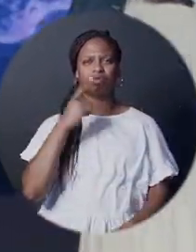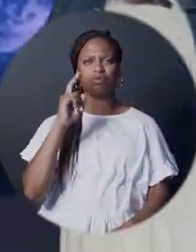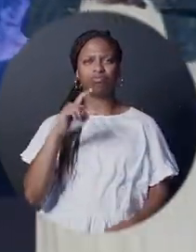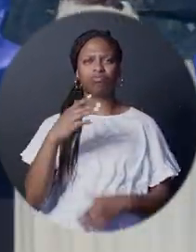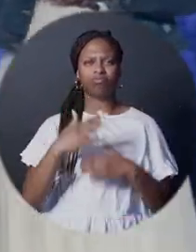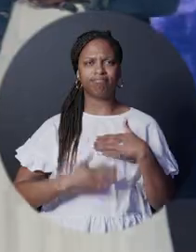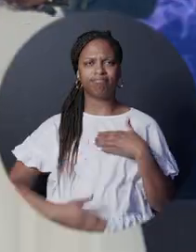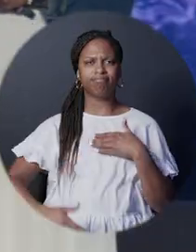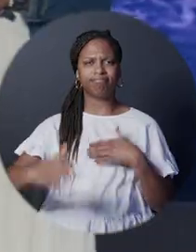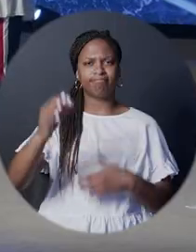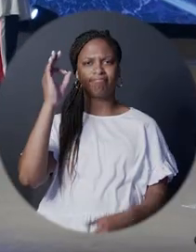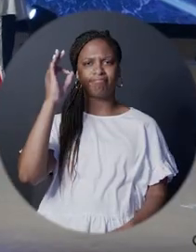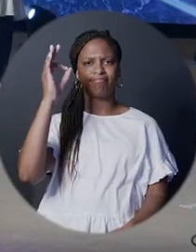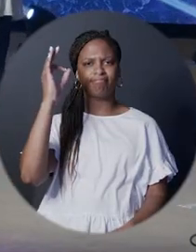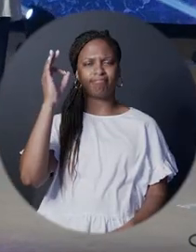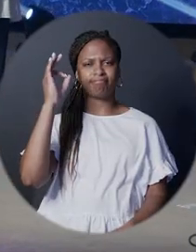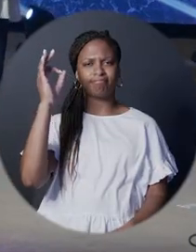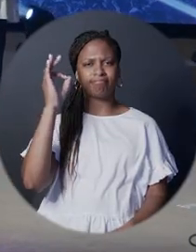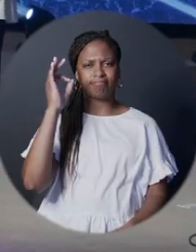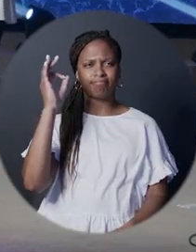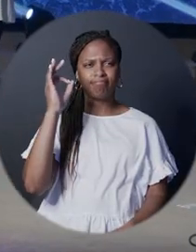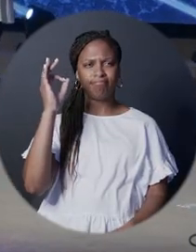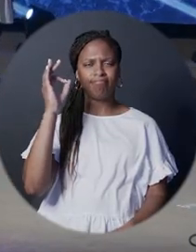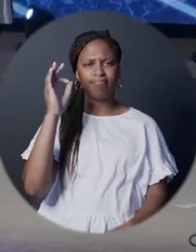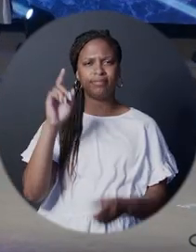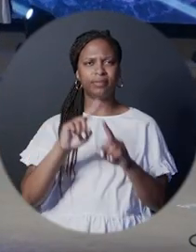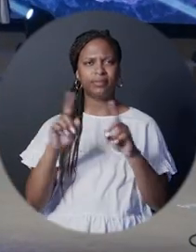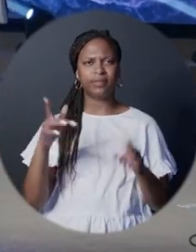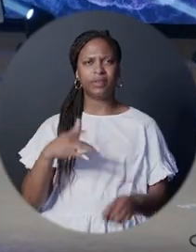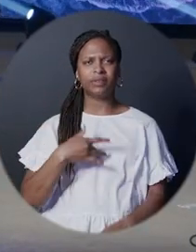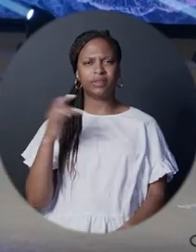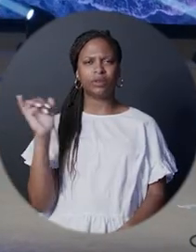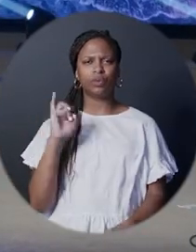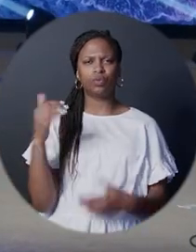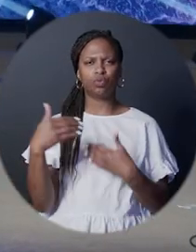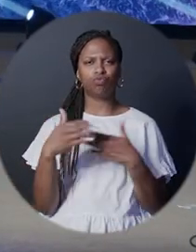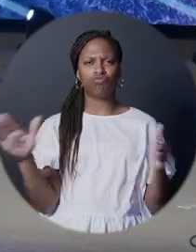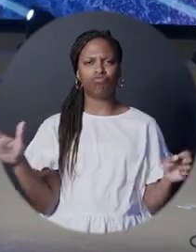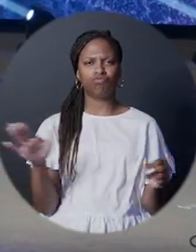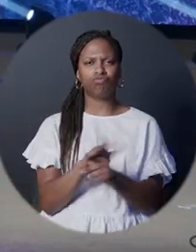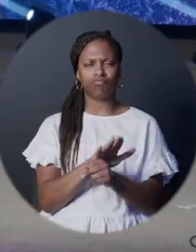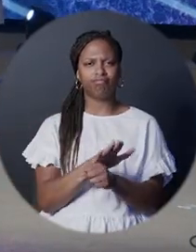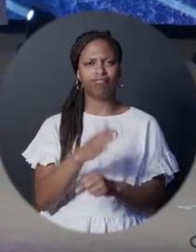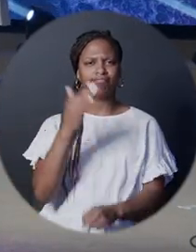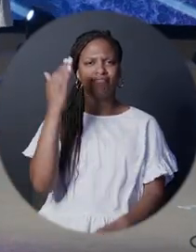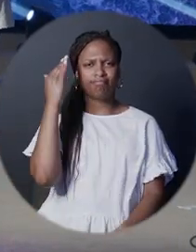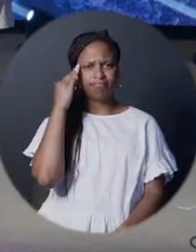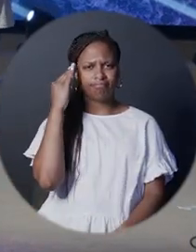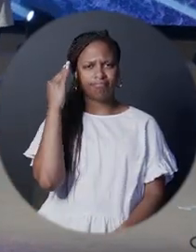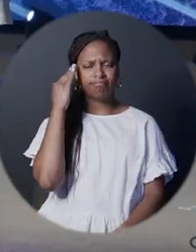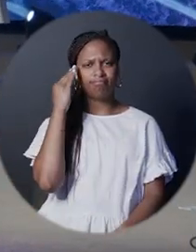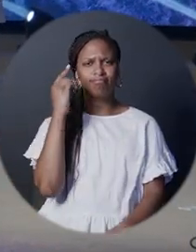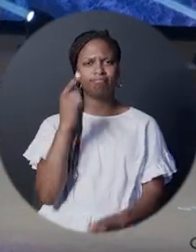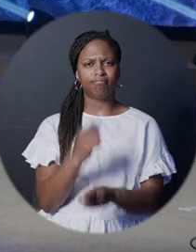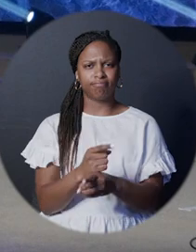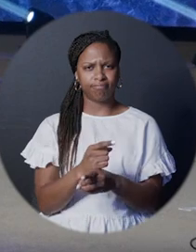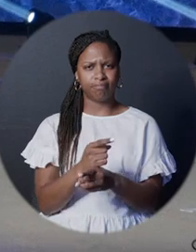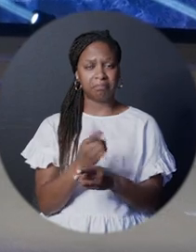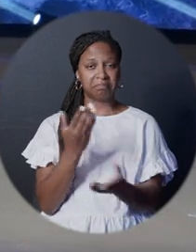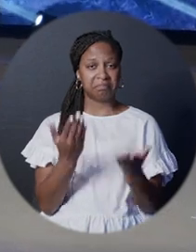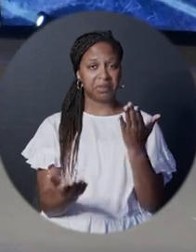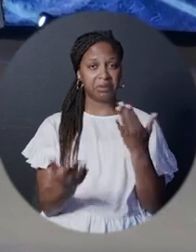I know protocol says we're supposed to go on and preach, Erica, but it feels like the room is filled, and I know it